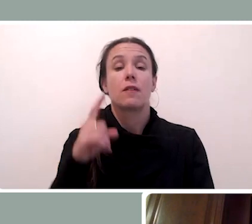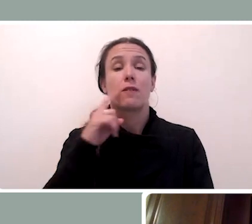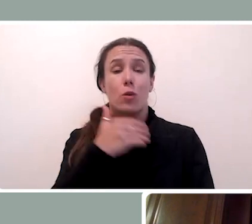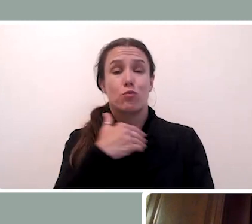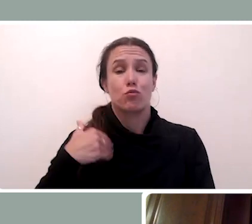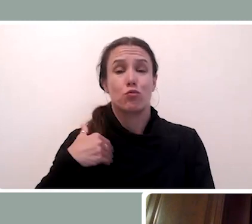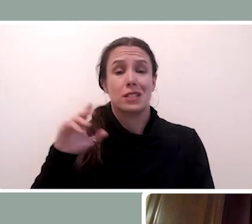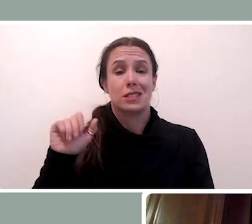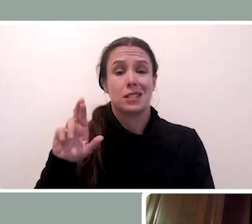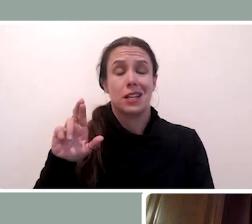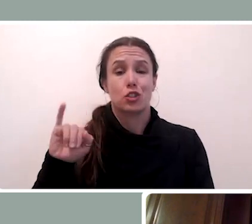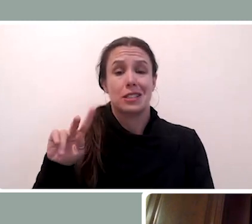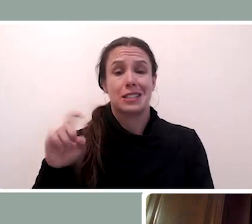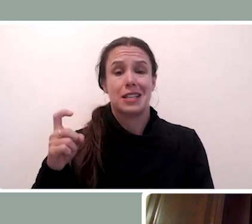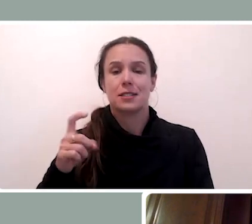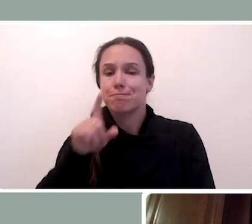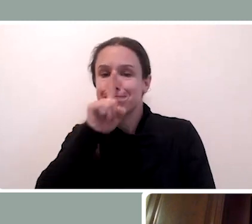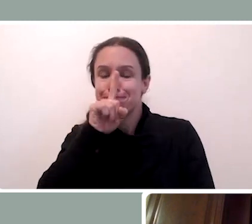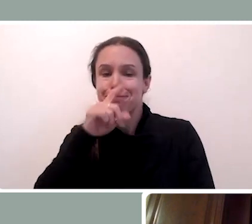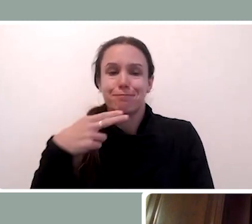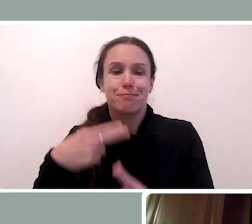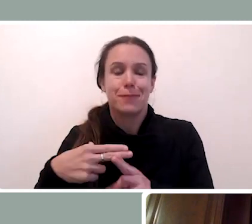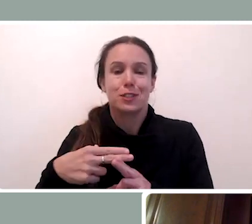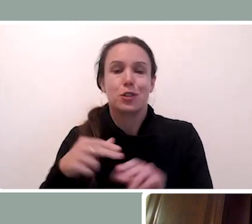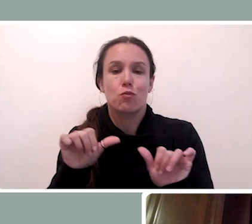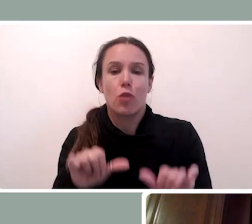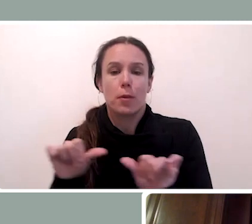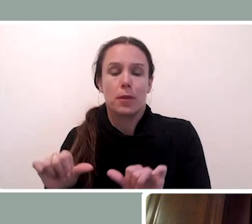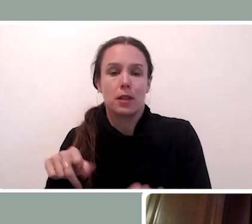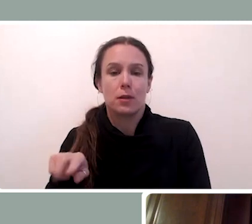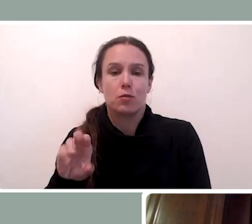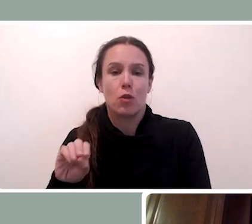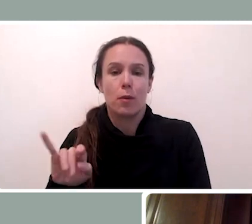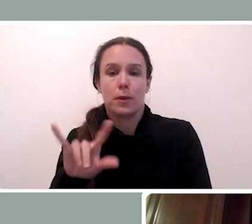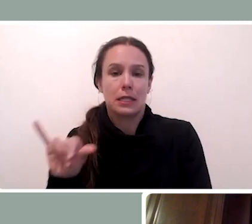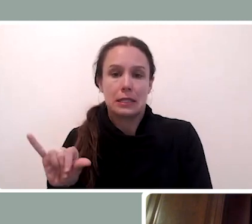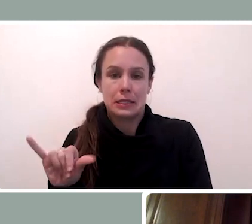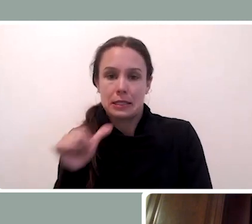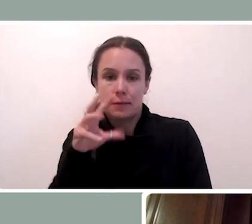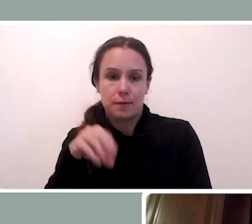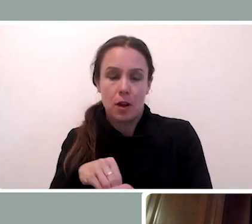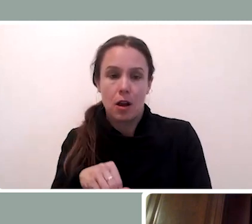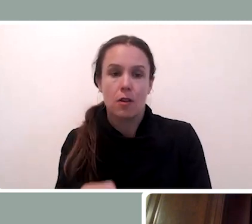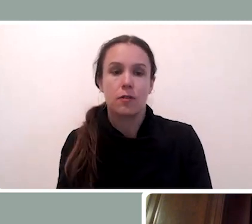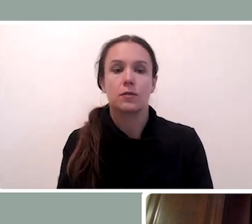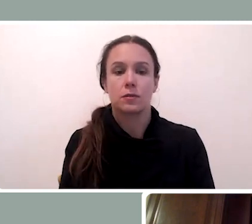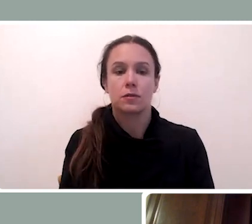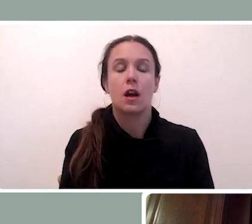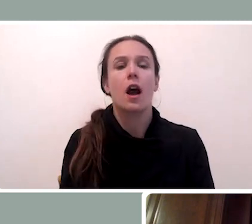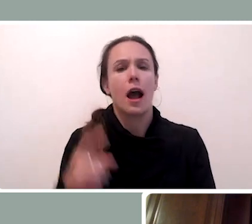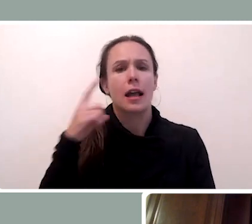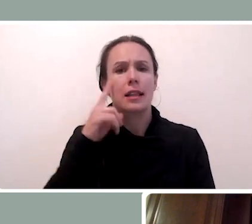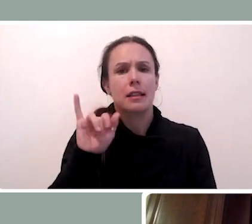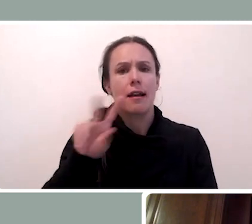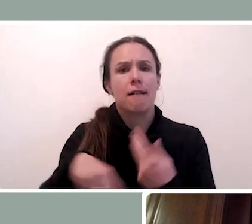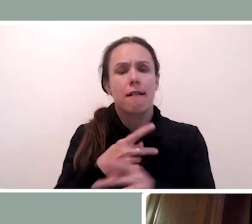factor in the tolerability. So I think, to me, continuing anti-estrogen therapy is really useful, but